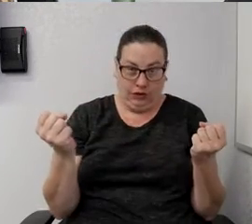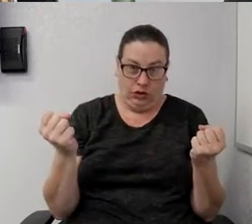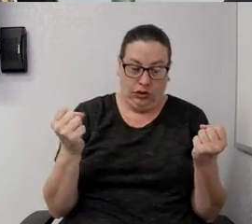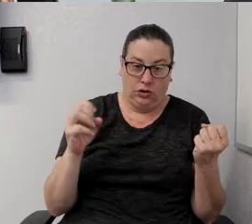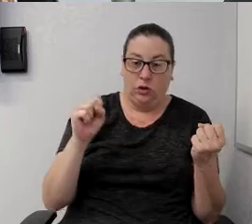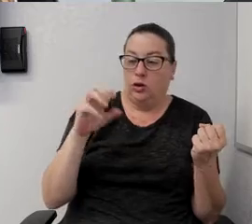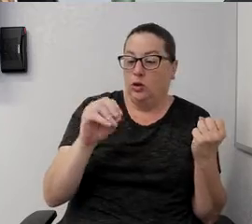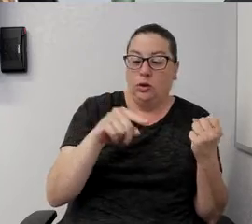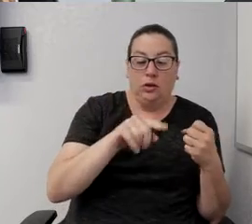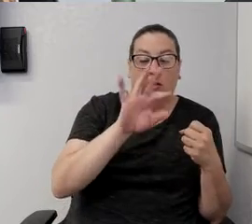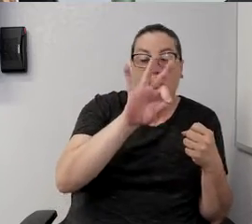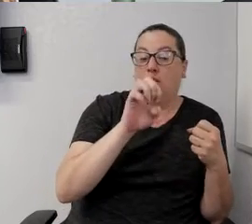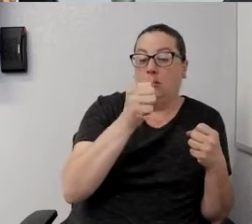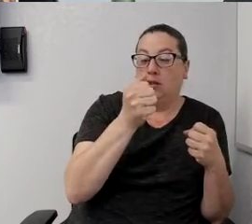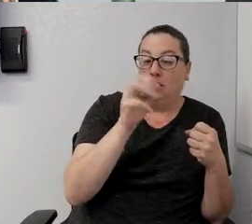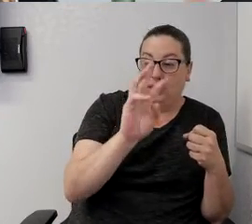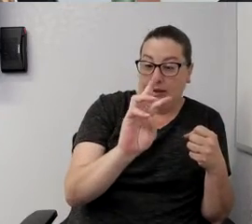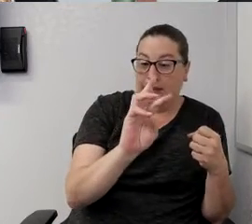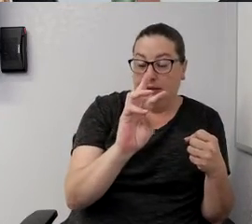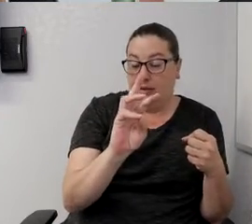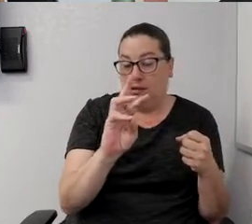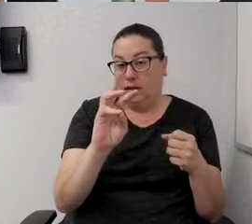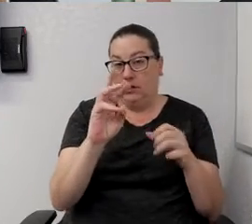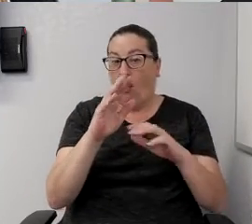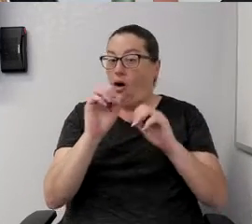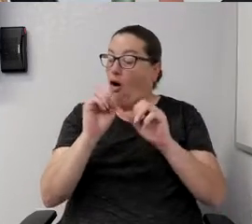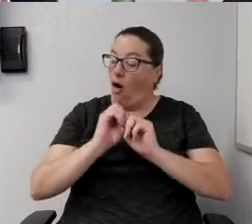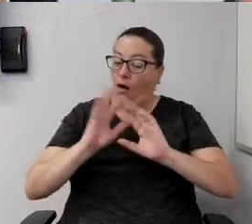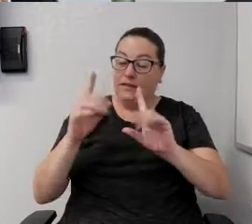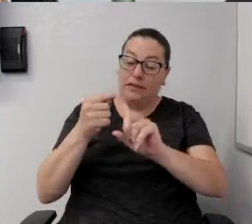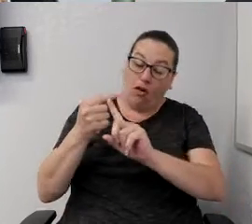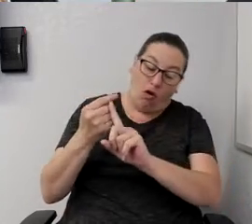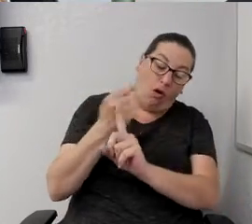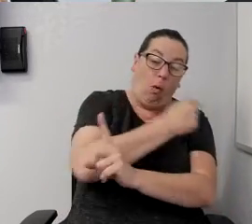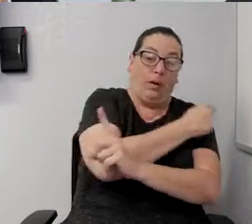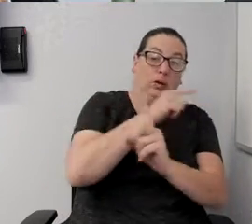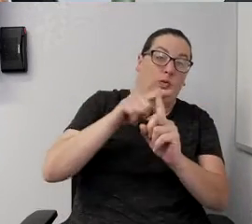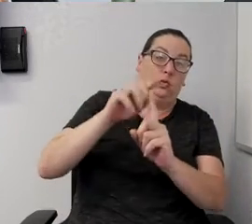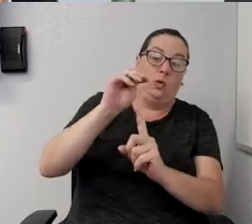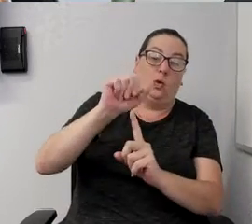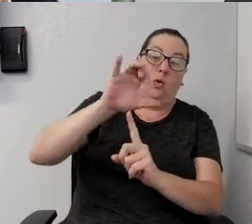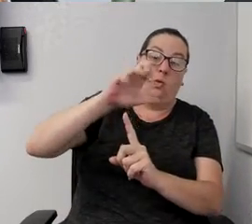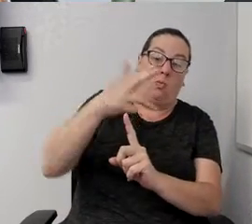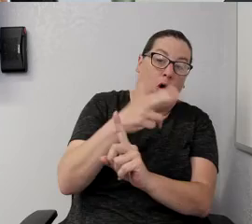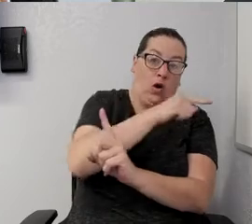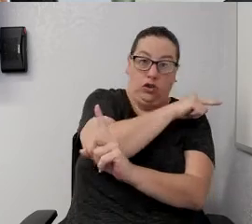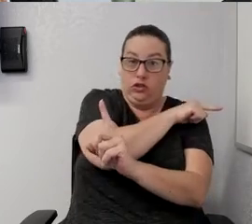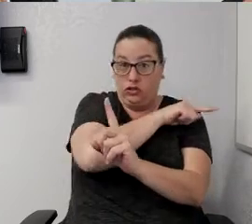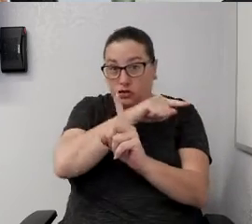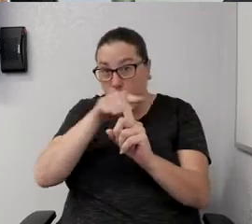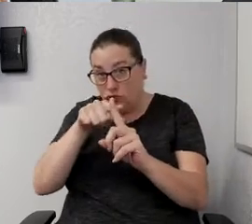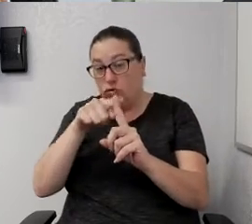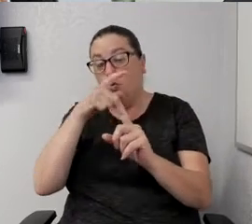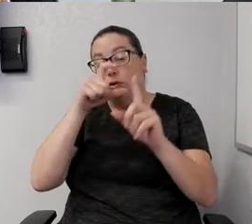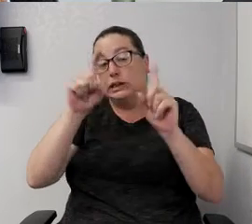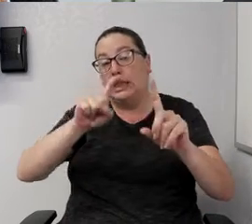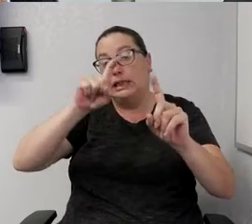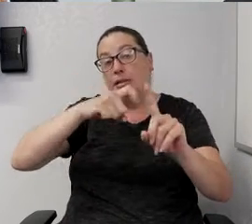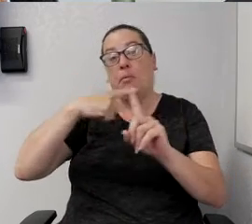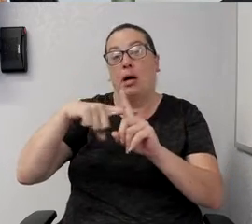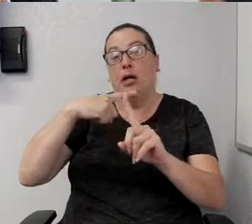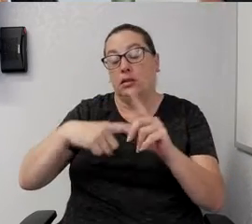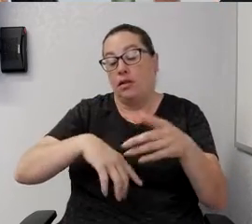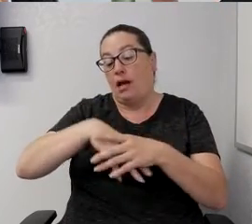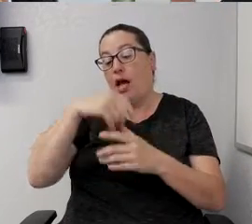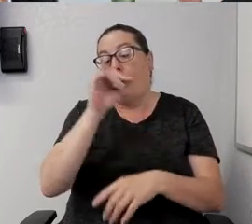those 916, obviously all the way back to the beginning of March, of those that tested positive, of those